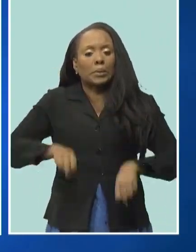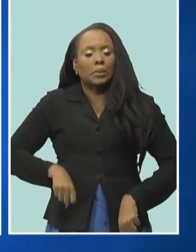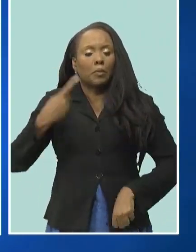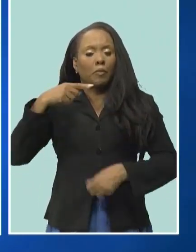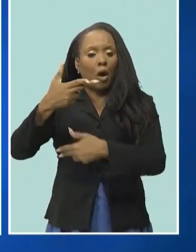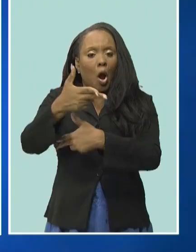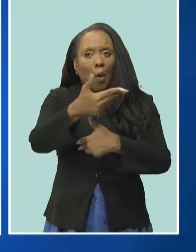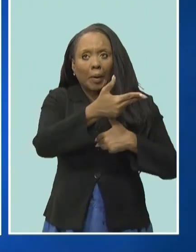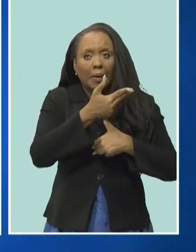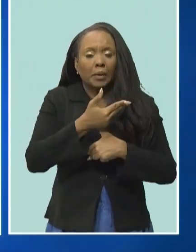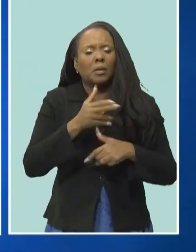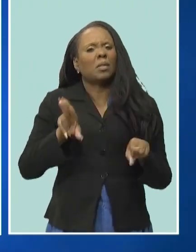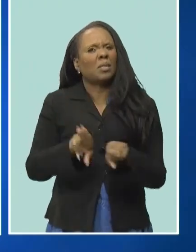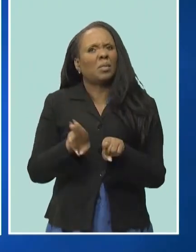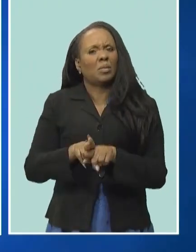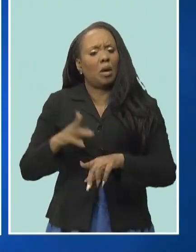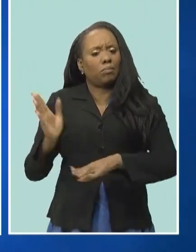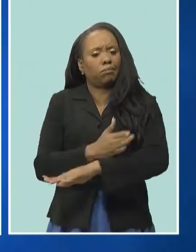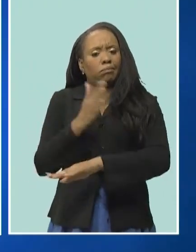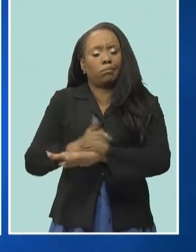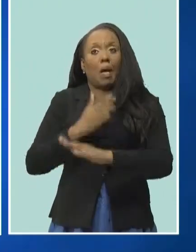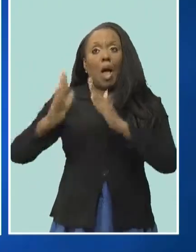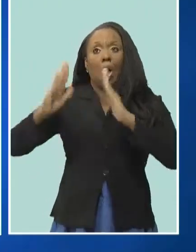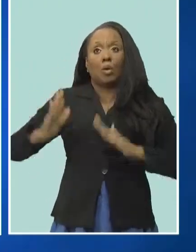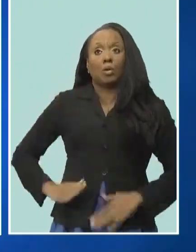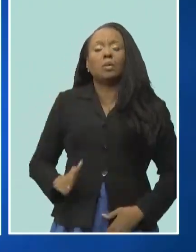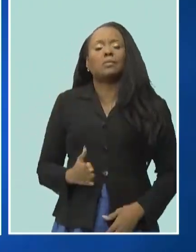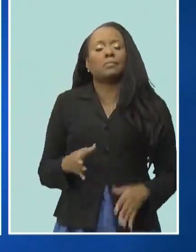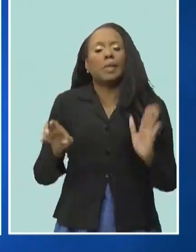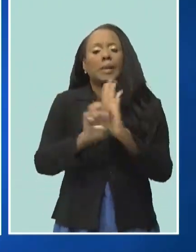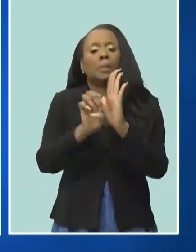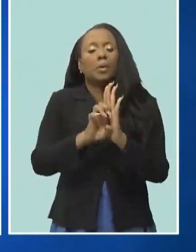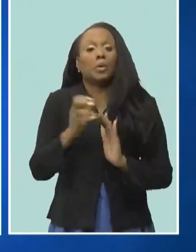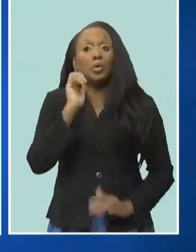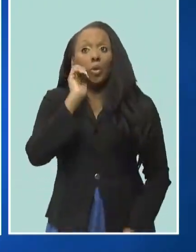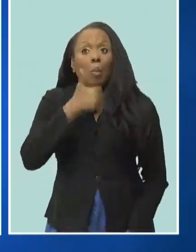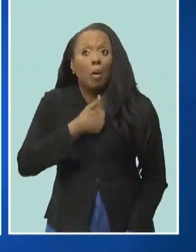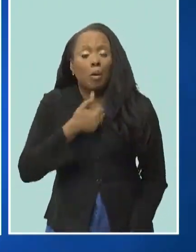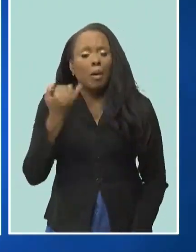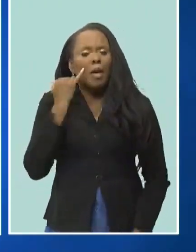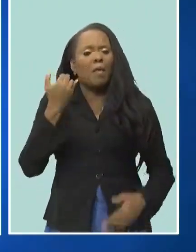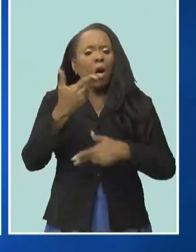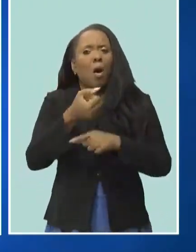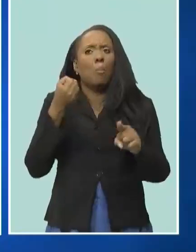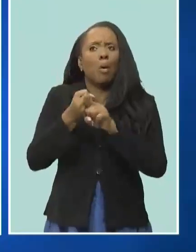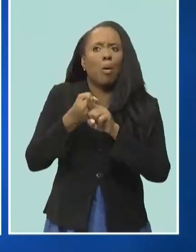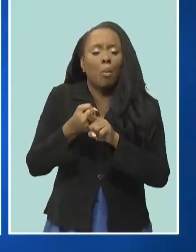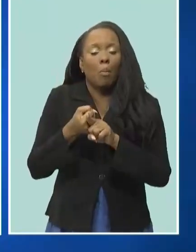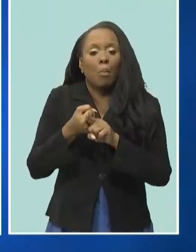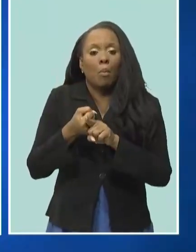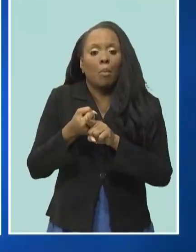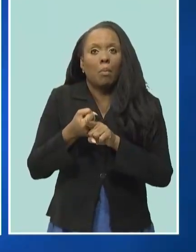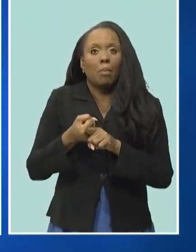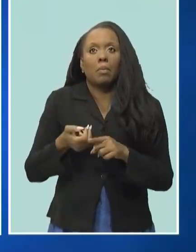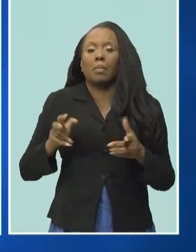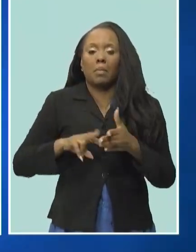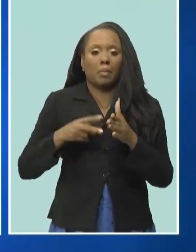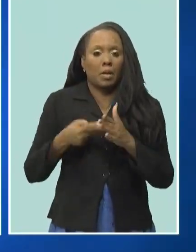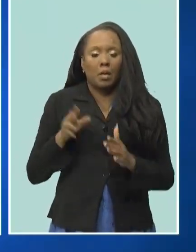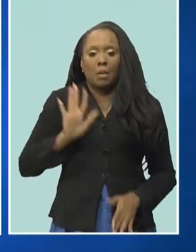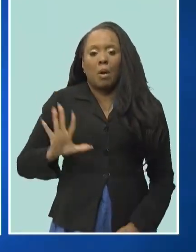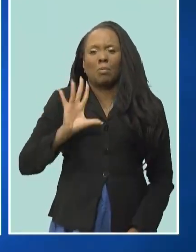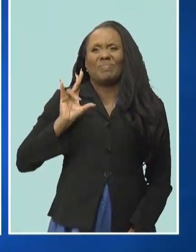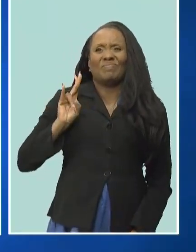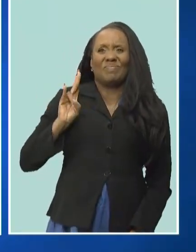reconstruction of our housing stock. If we get hit tomorrow, my greatest fear is that we will lose about 70% of